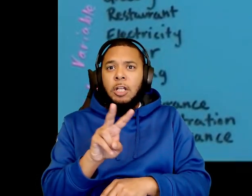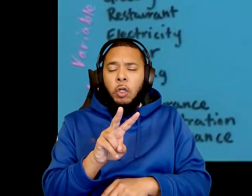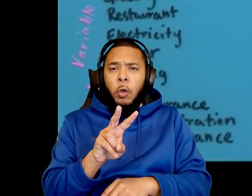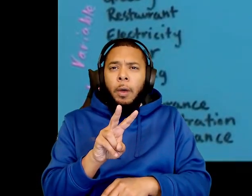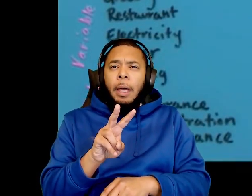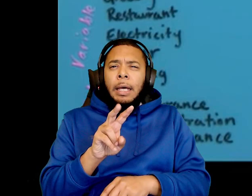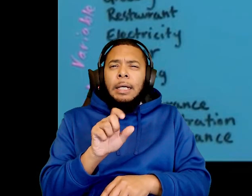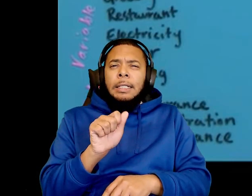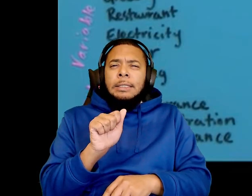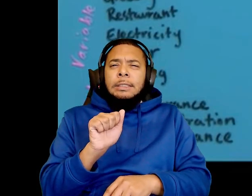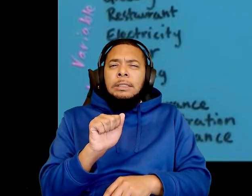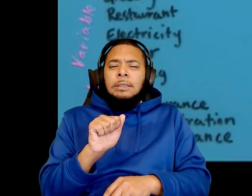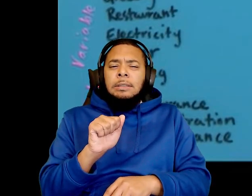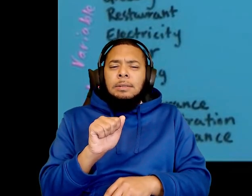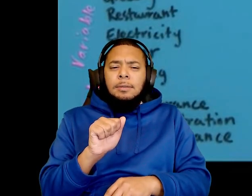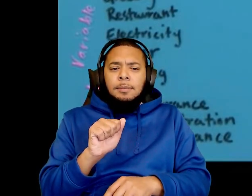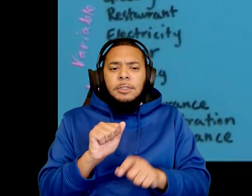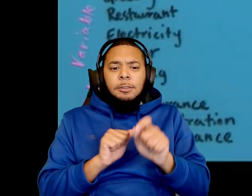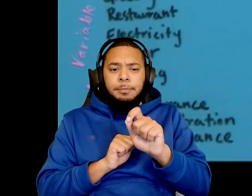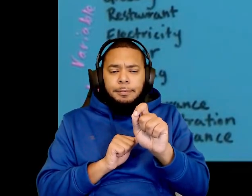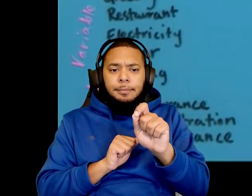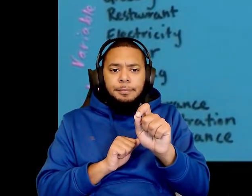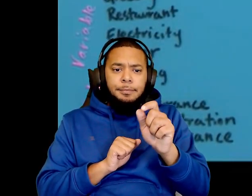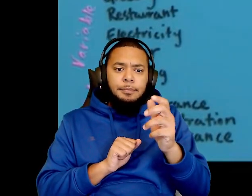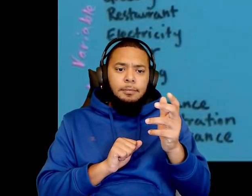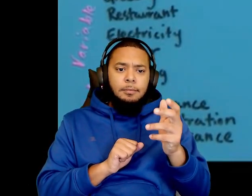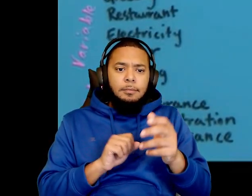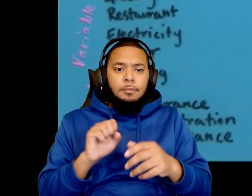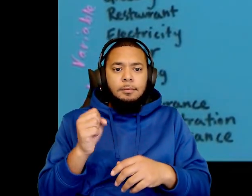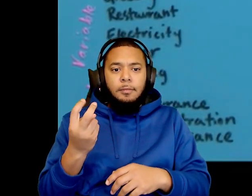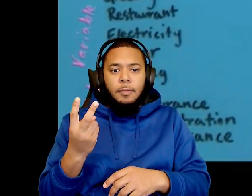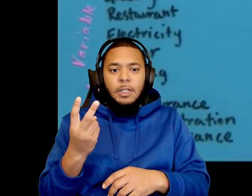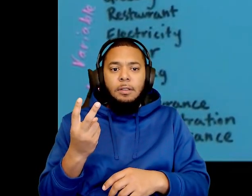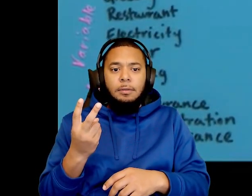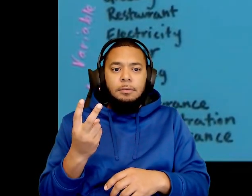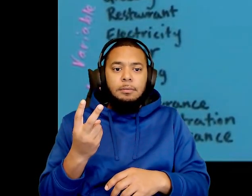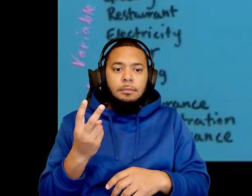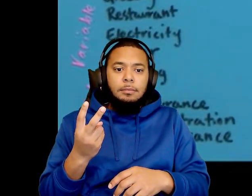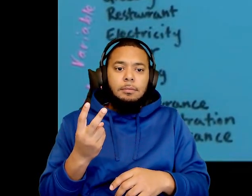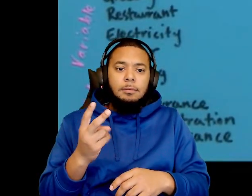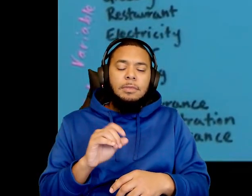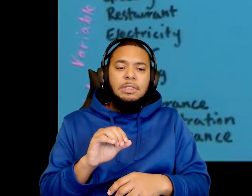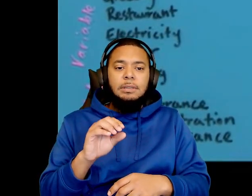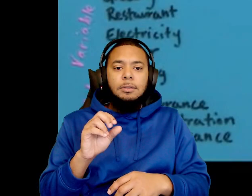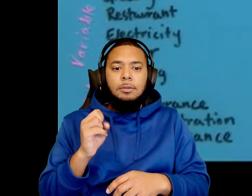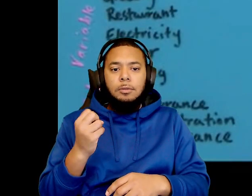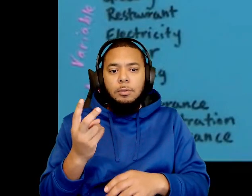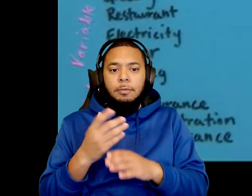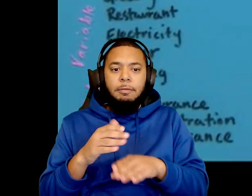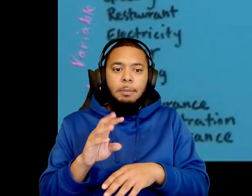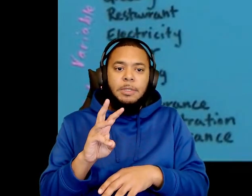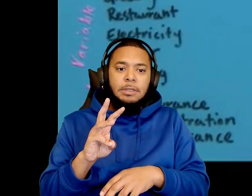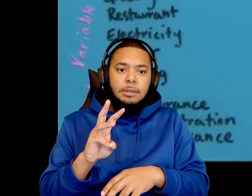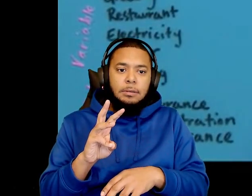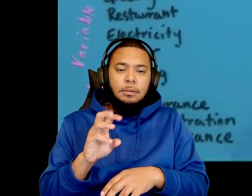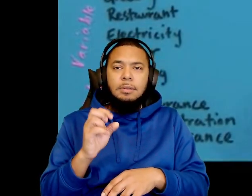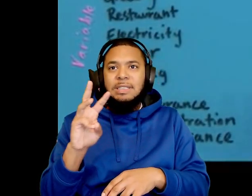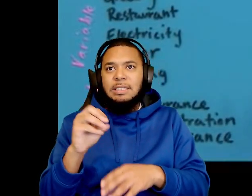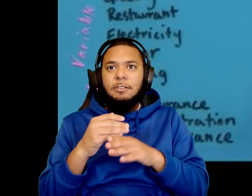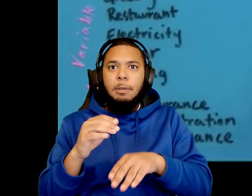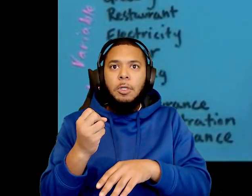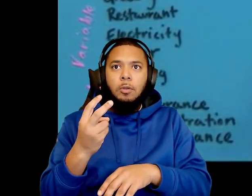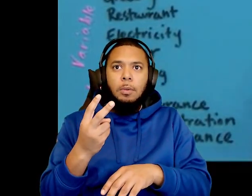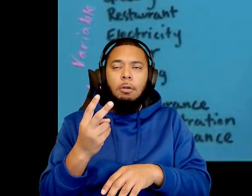And put our decimal here. 12 goes into 65 times. So $6.50 is really what I should be